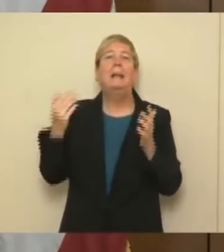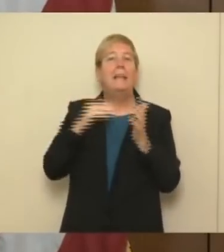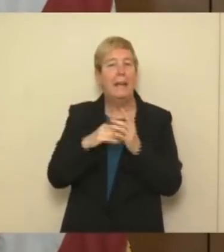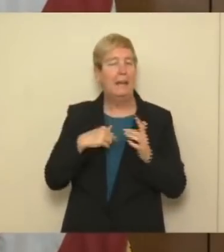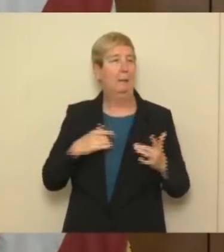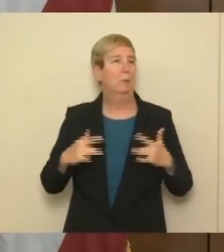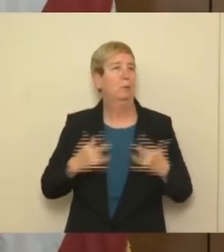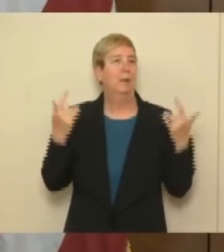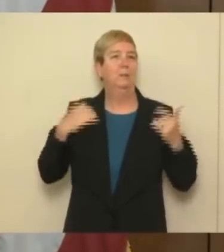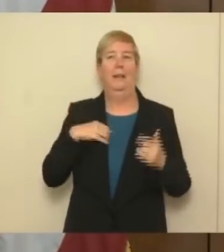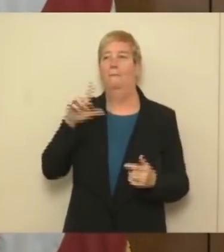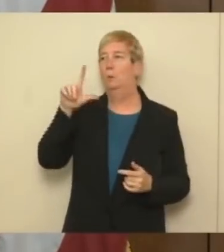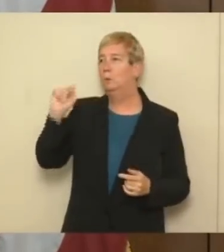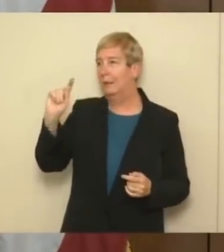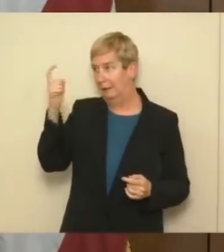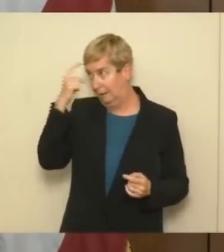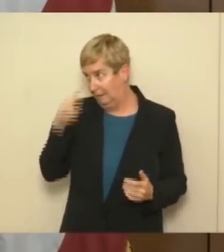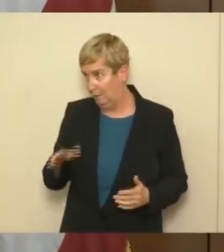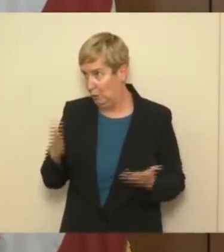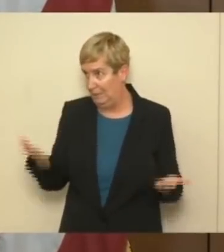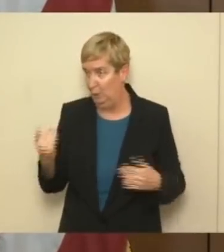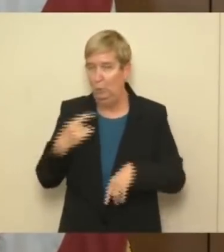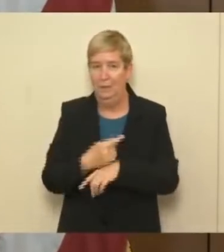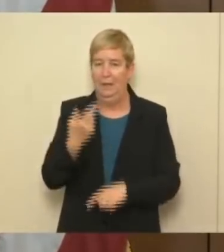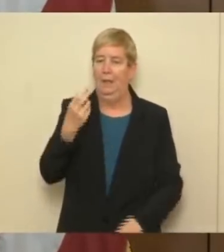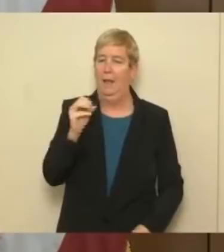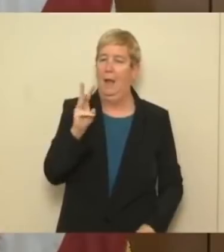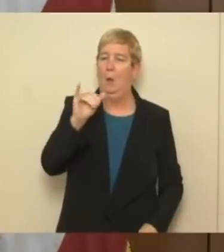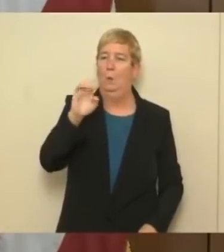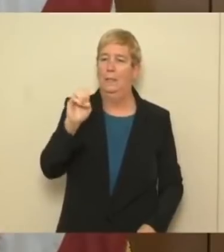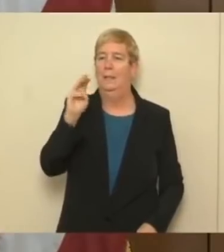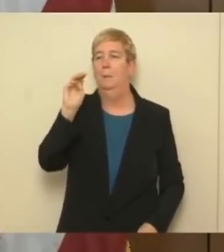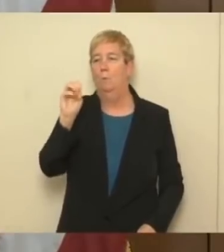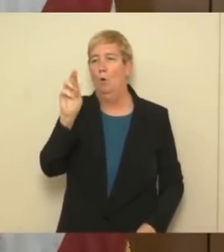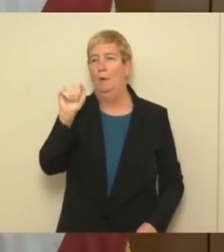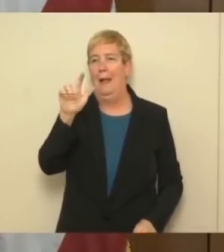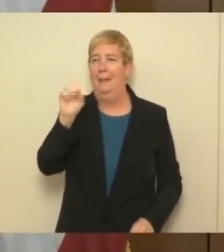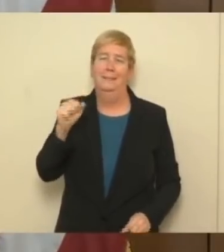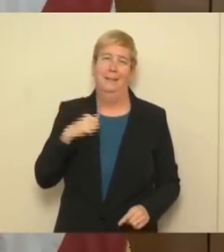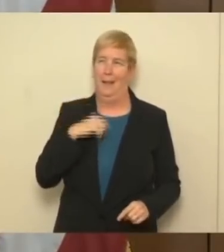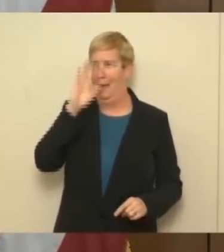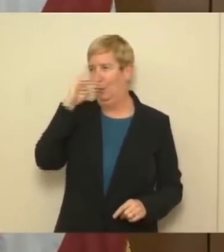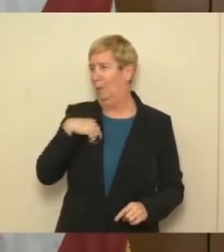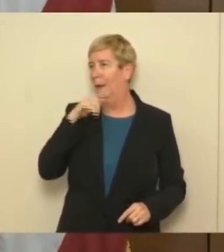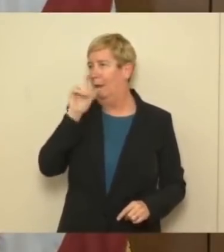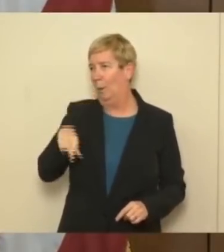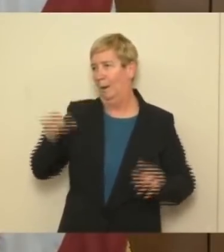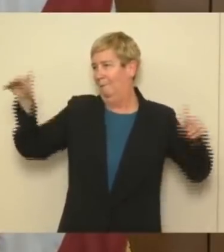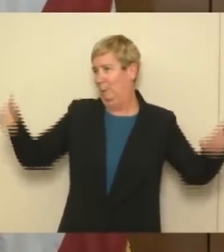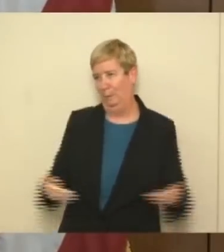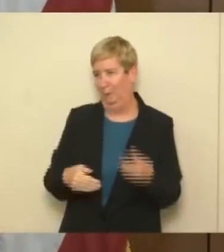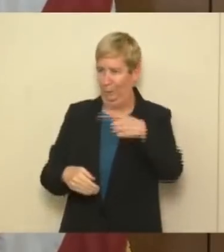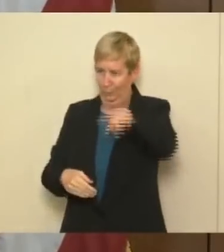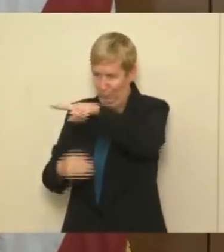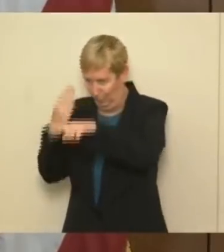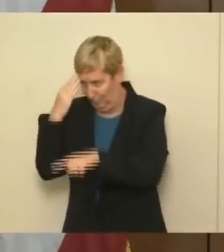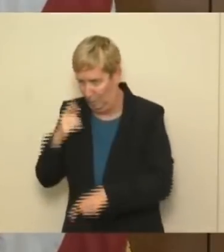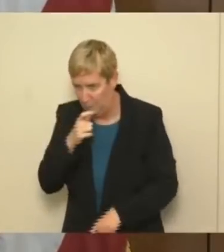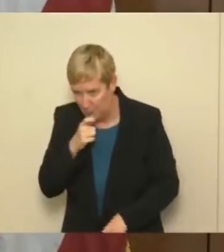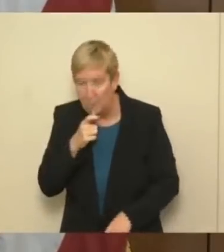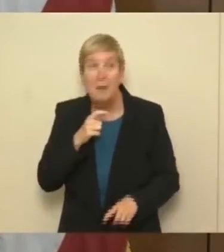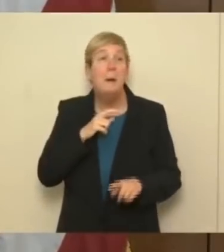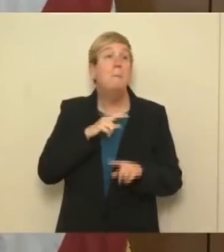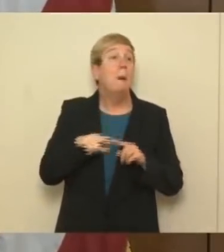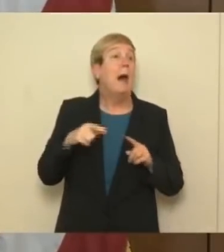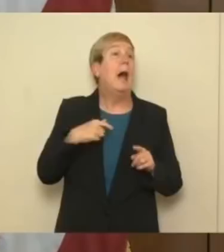the Lieutenant Governor here today, Howie Morales. I know he needs no introduction, and I want to remind New Mexicans, maybe you haven't heard me